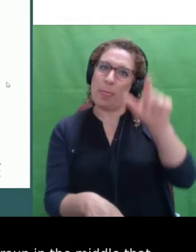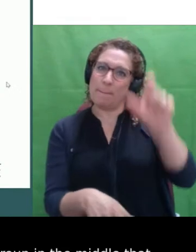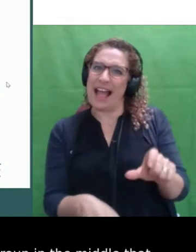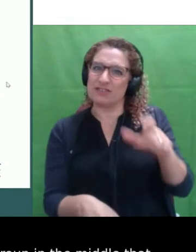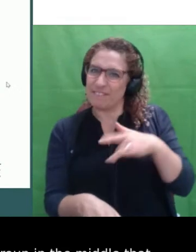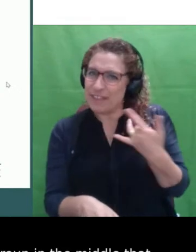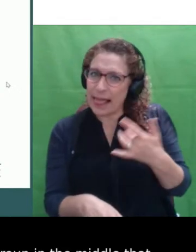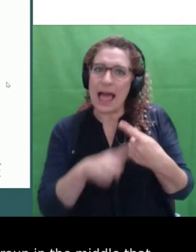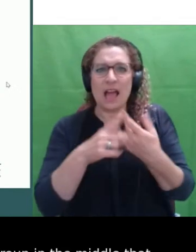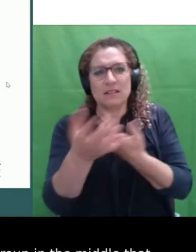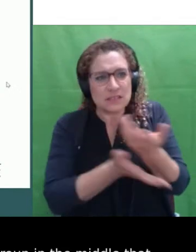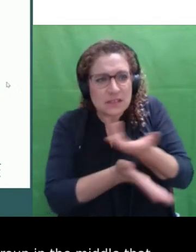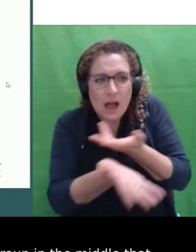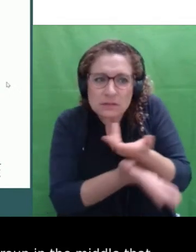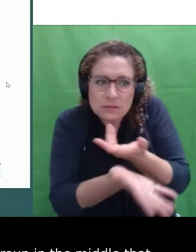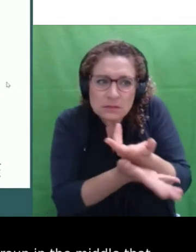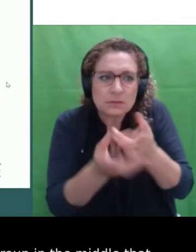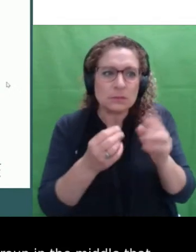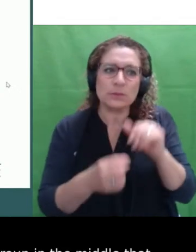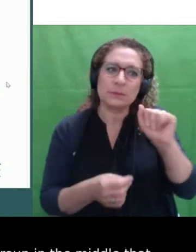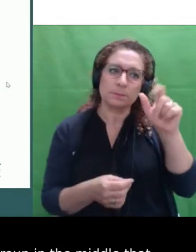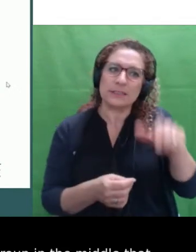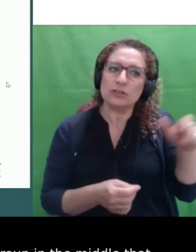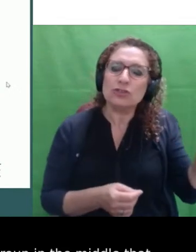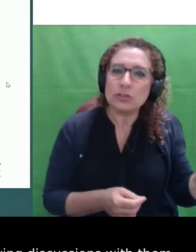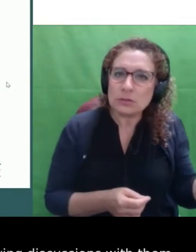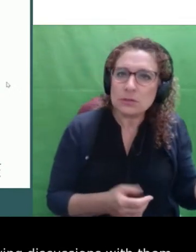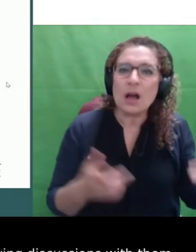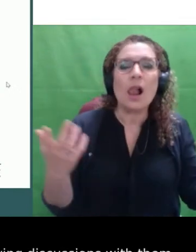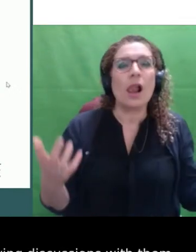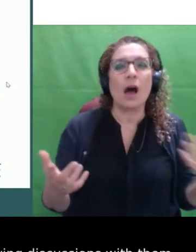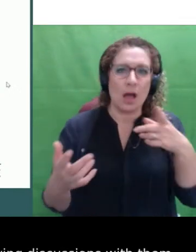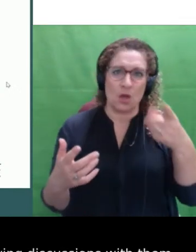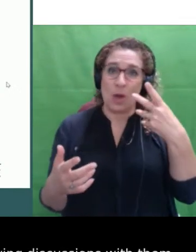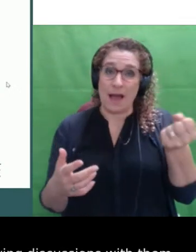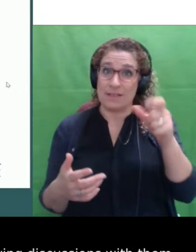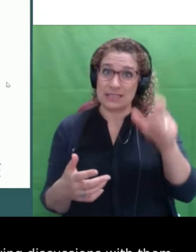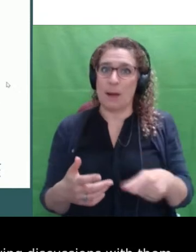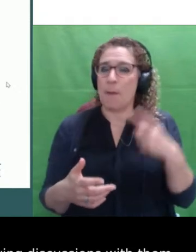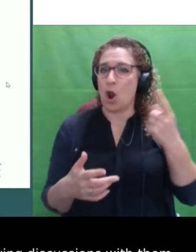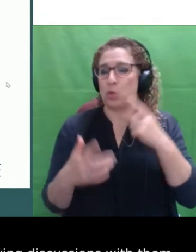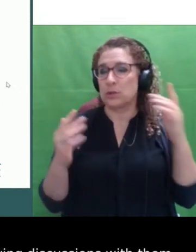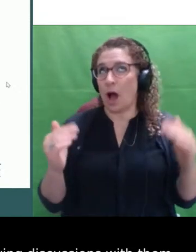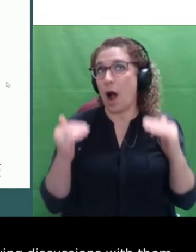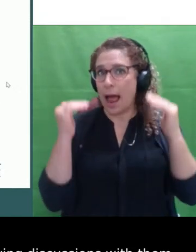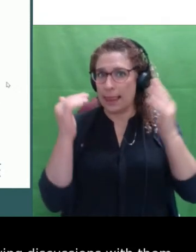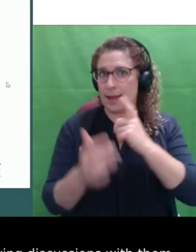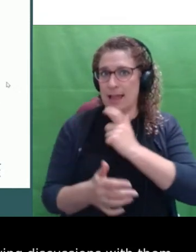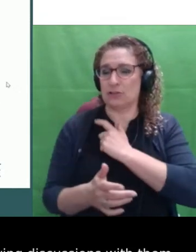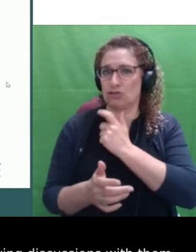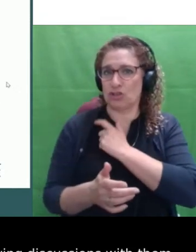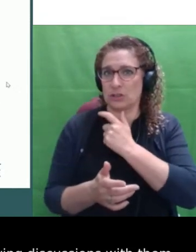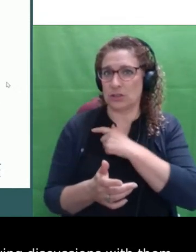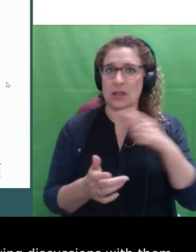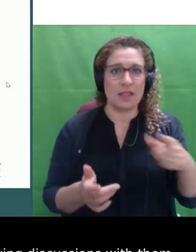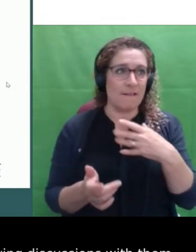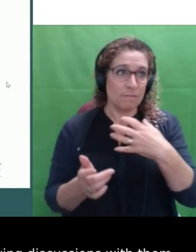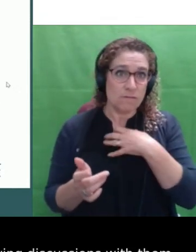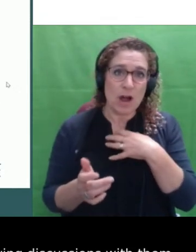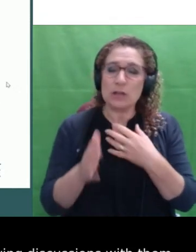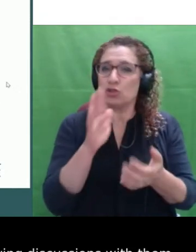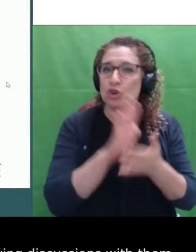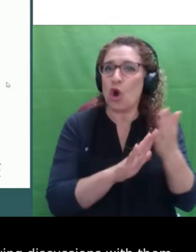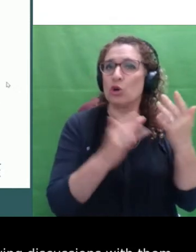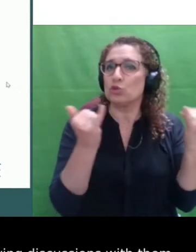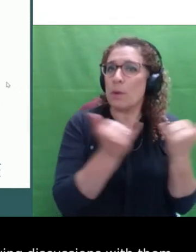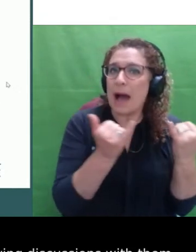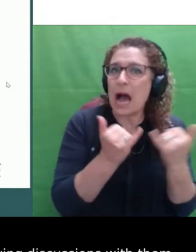as we do all the time that you know if you've got a super anxious person in front of you that says i'm never going to go to a party or eat out without it then